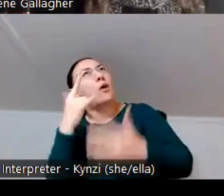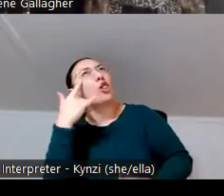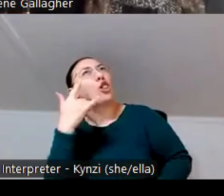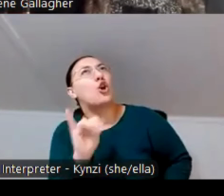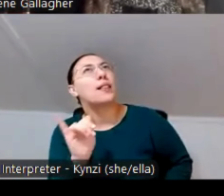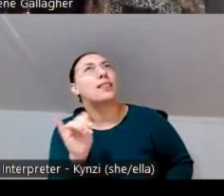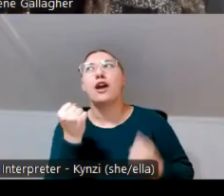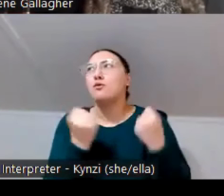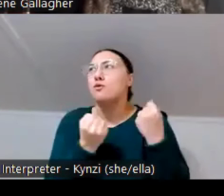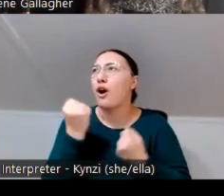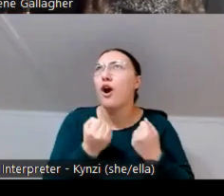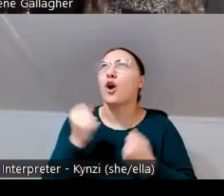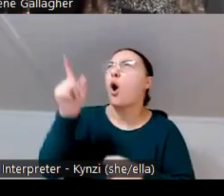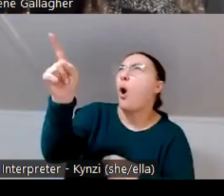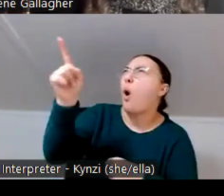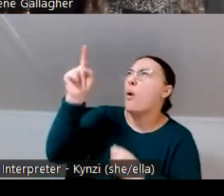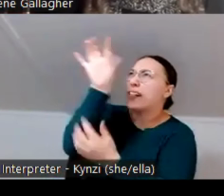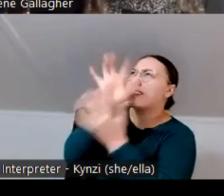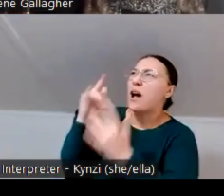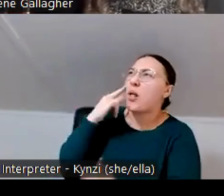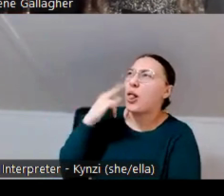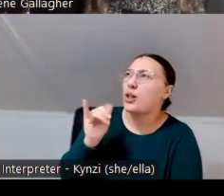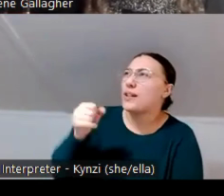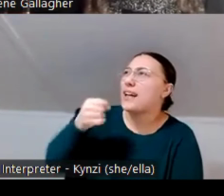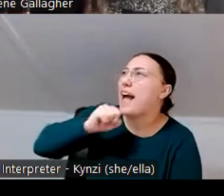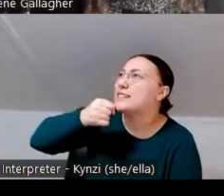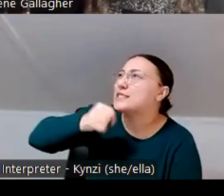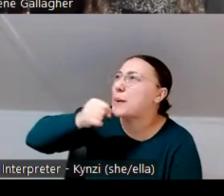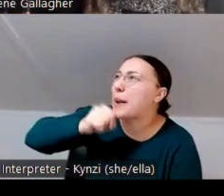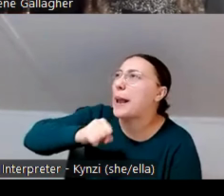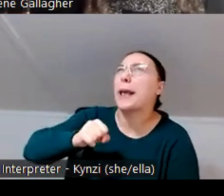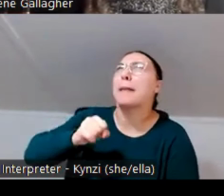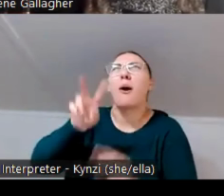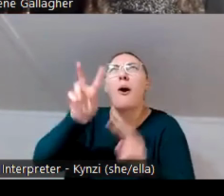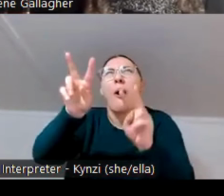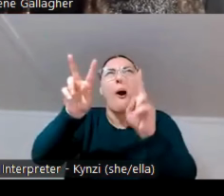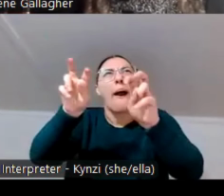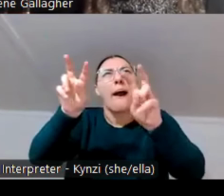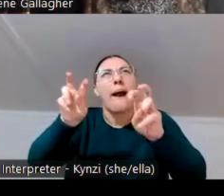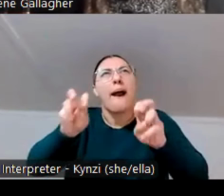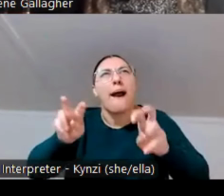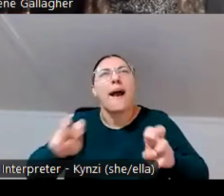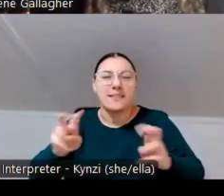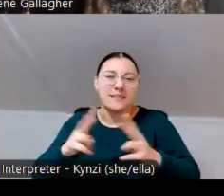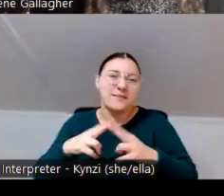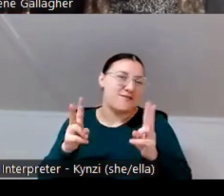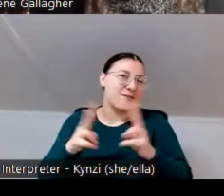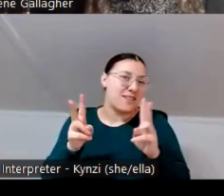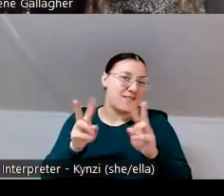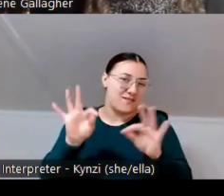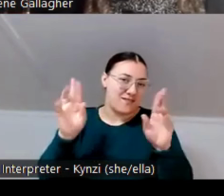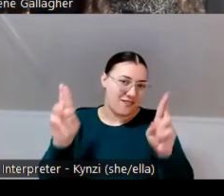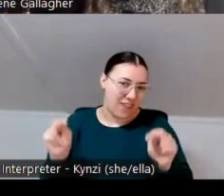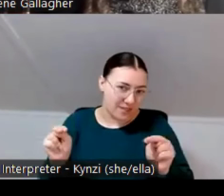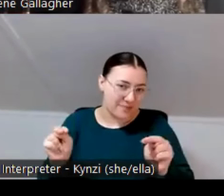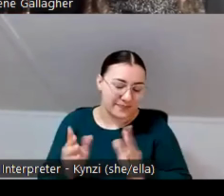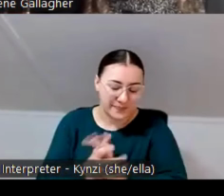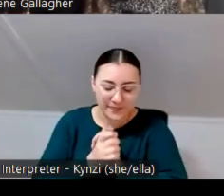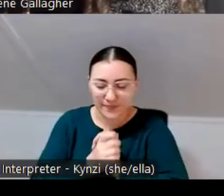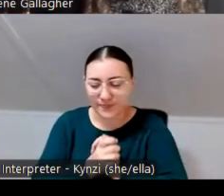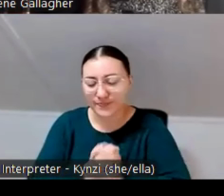or an ice cream cone or another type of shape in the clouds. That can be a fun game to play. But if you're